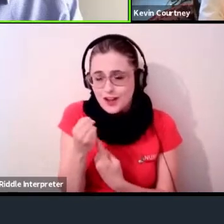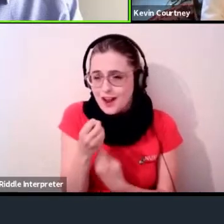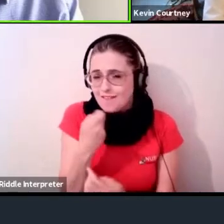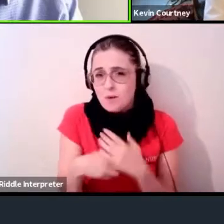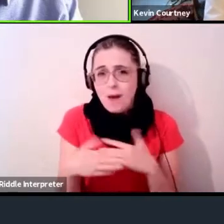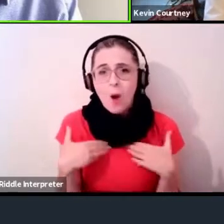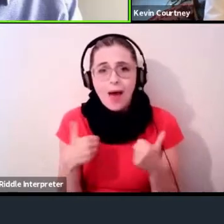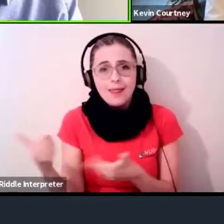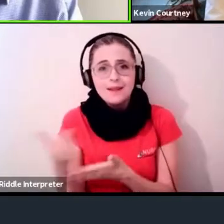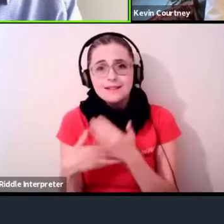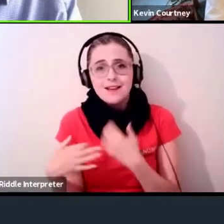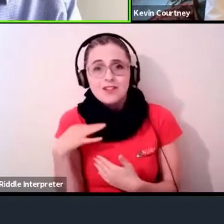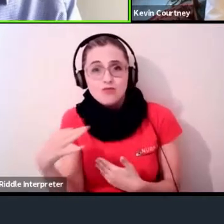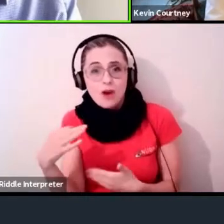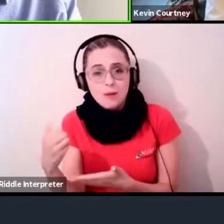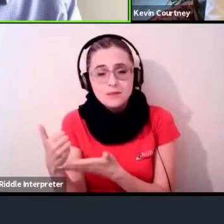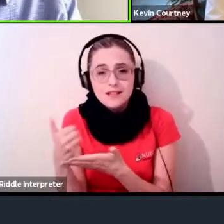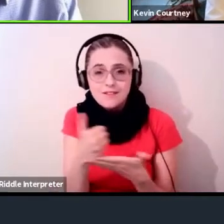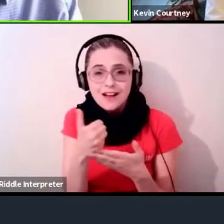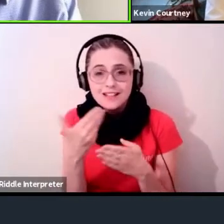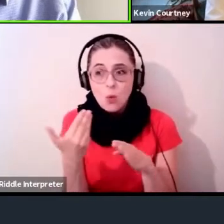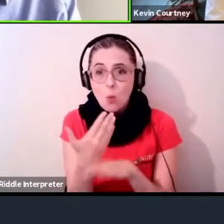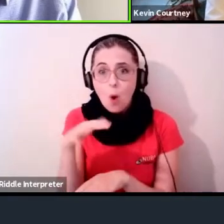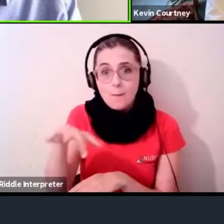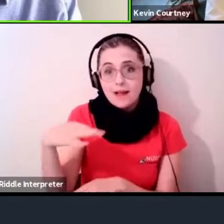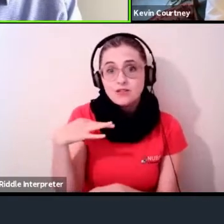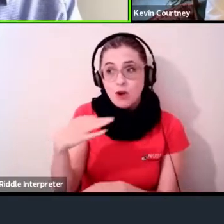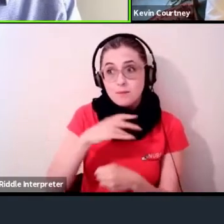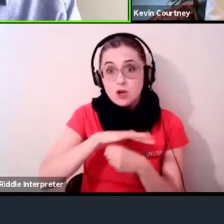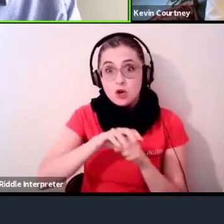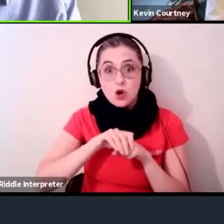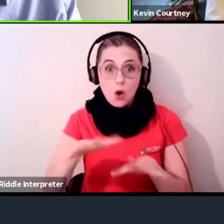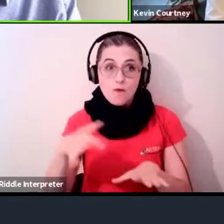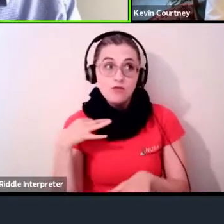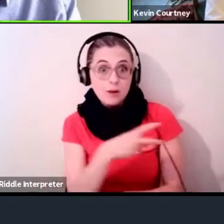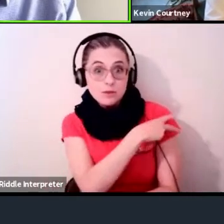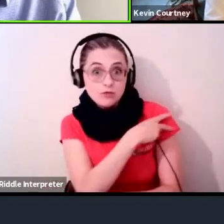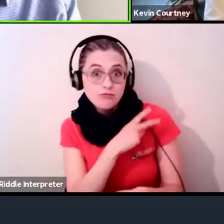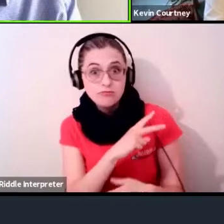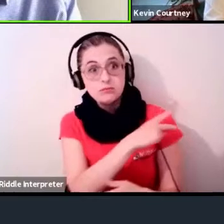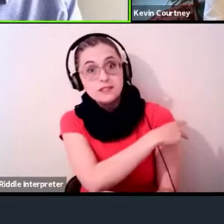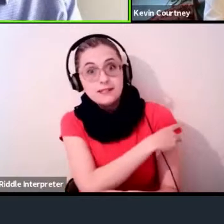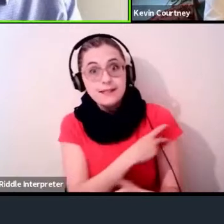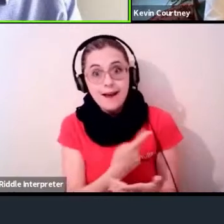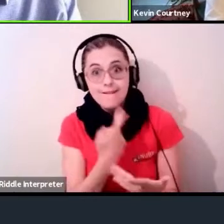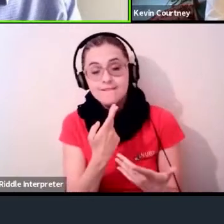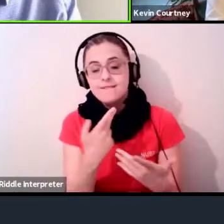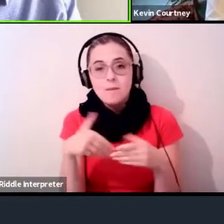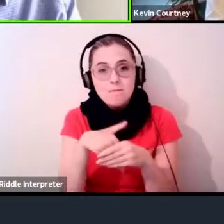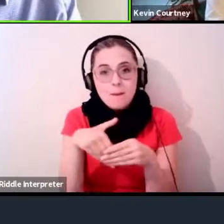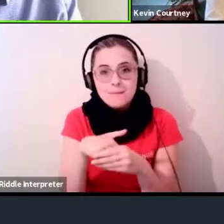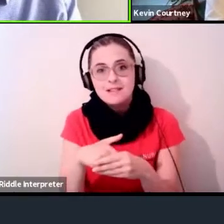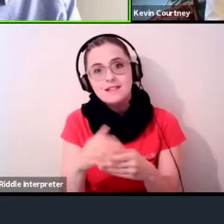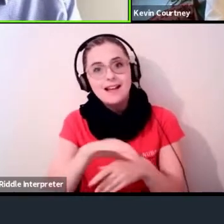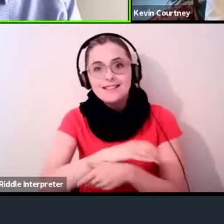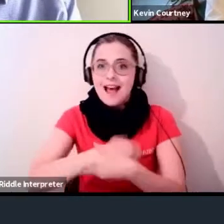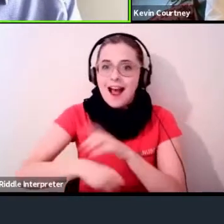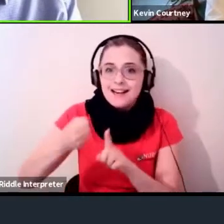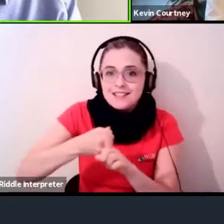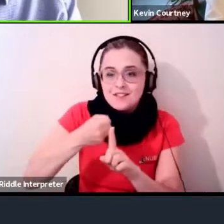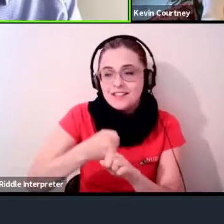safety reps, advisors, workplace reps, COVID reps, officers, staff, members and activists since last